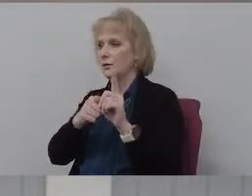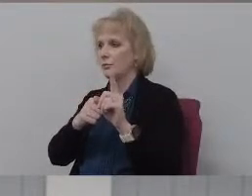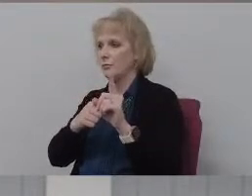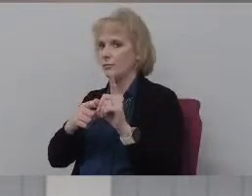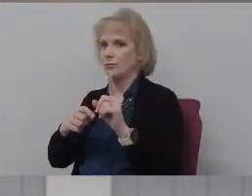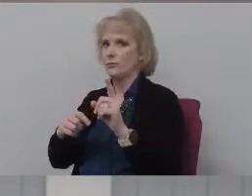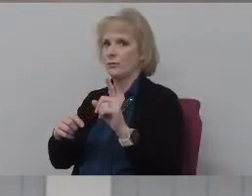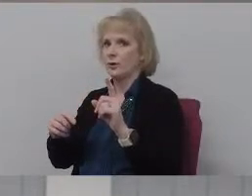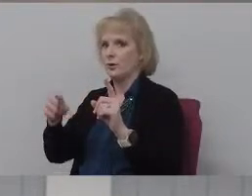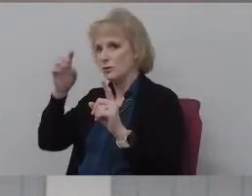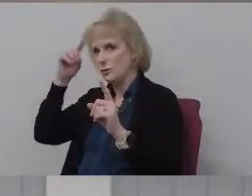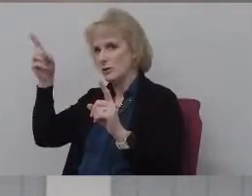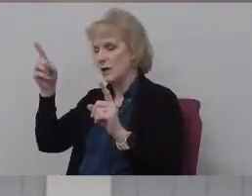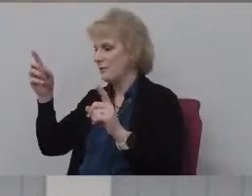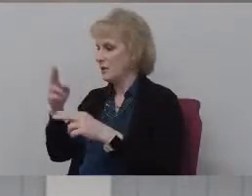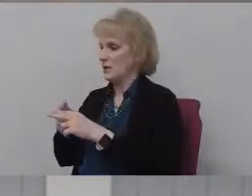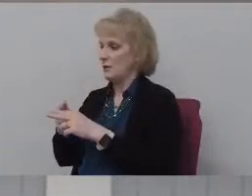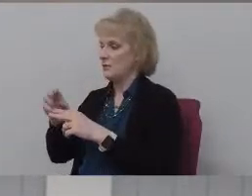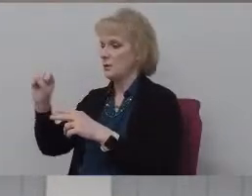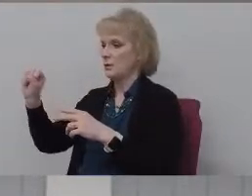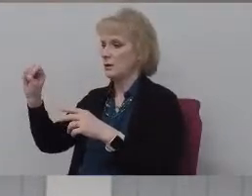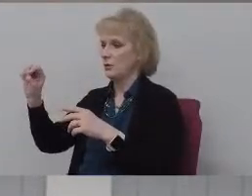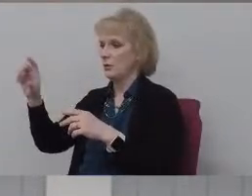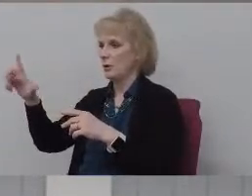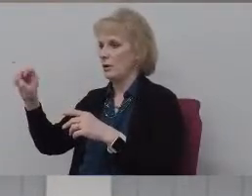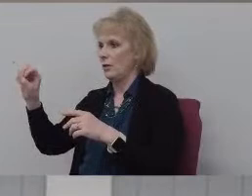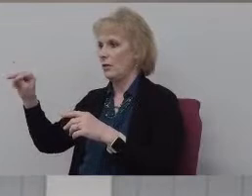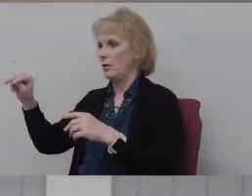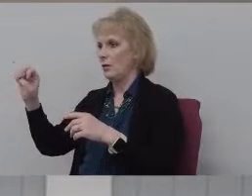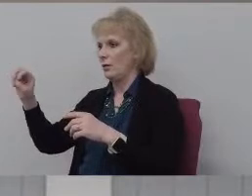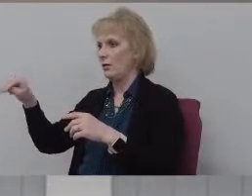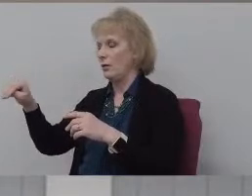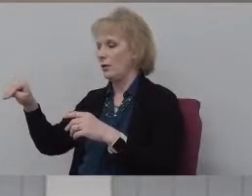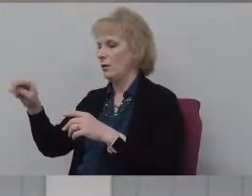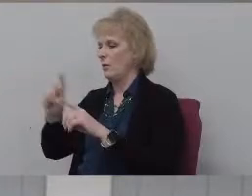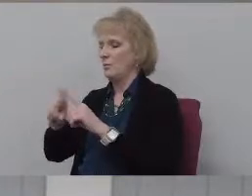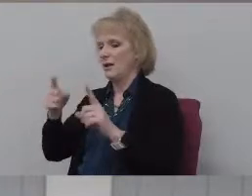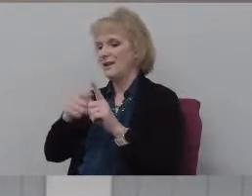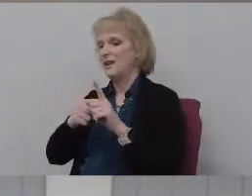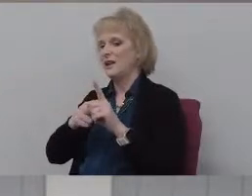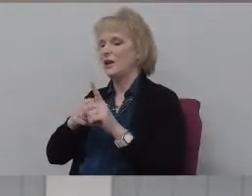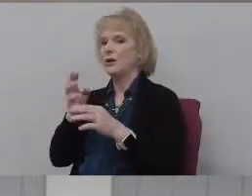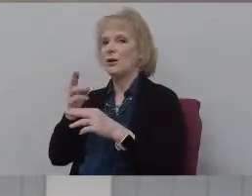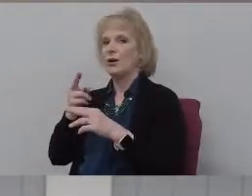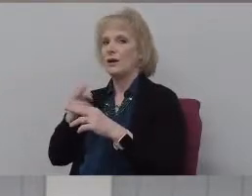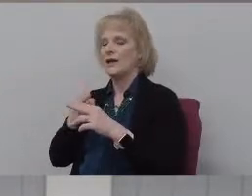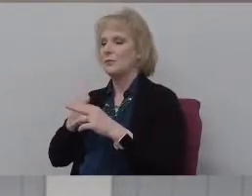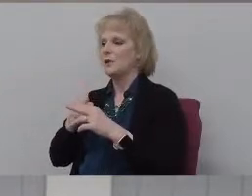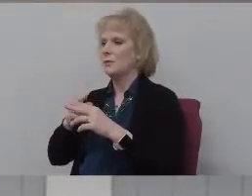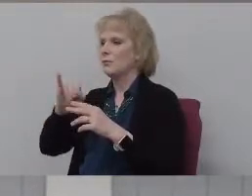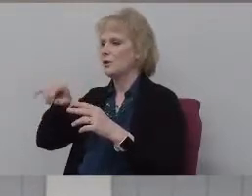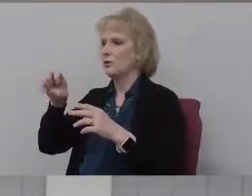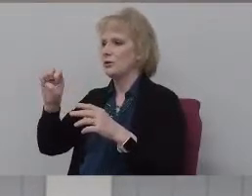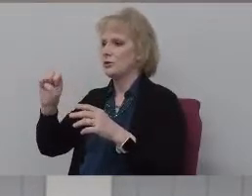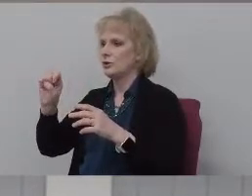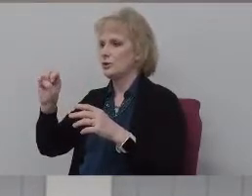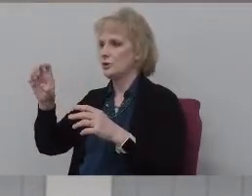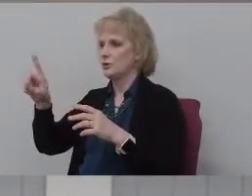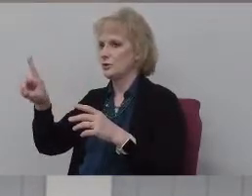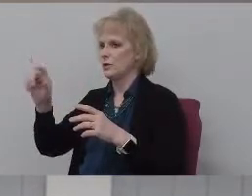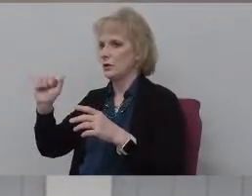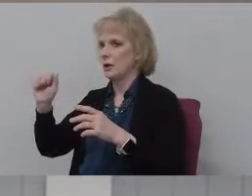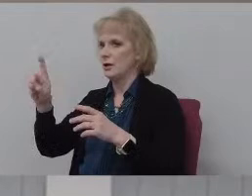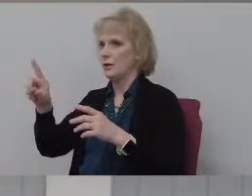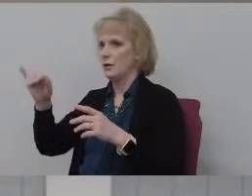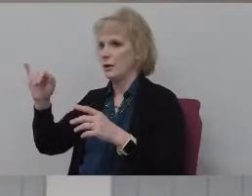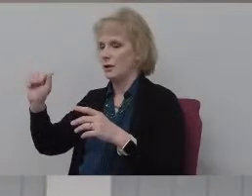So David names him Solomon, but Nathan says, I'm going to call him Jedidiah. I wonder how many of you, I mean, I know there